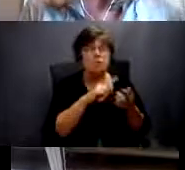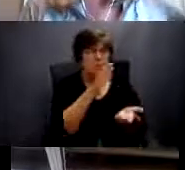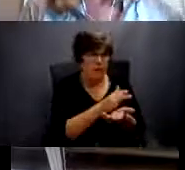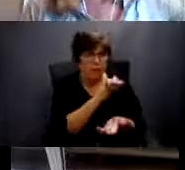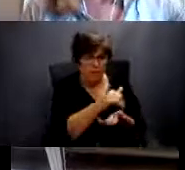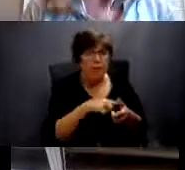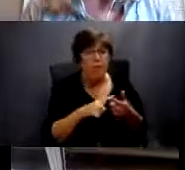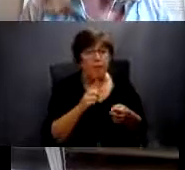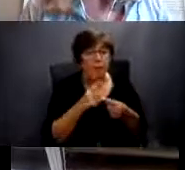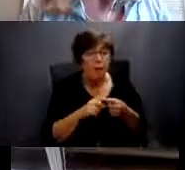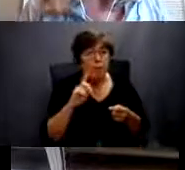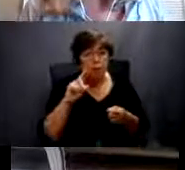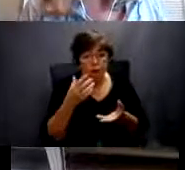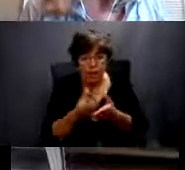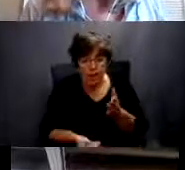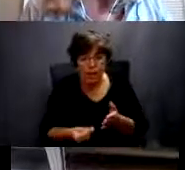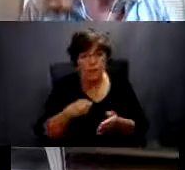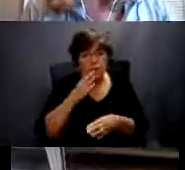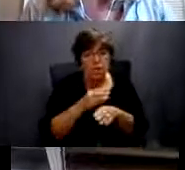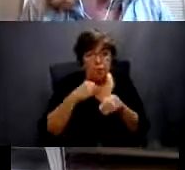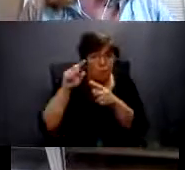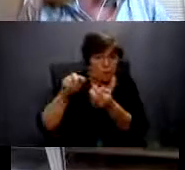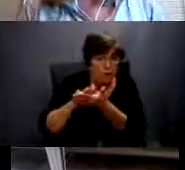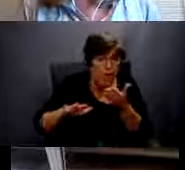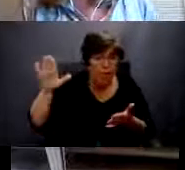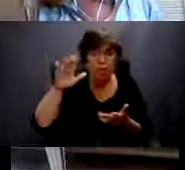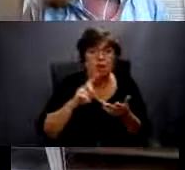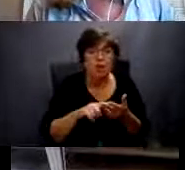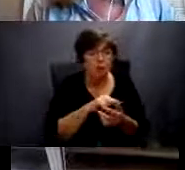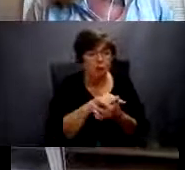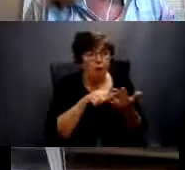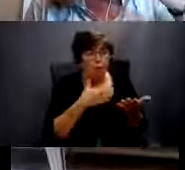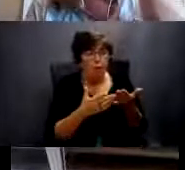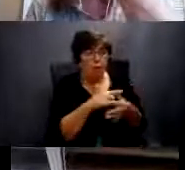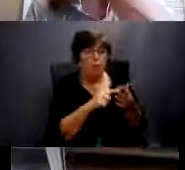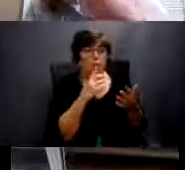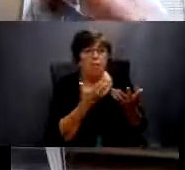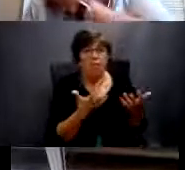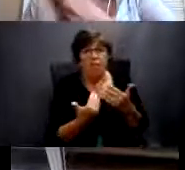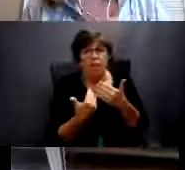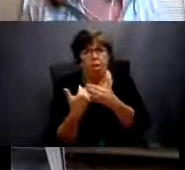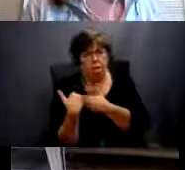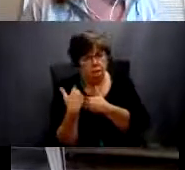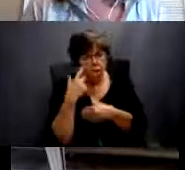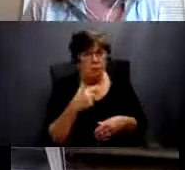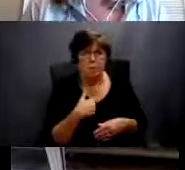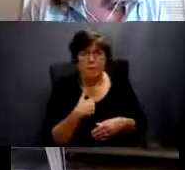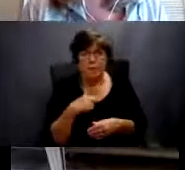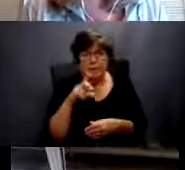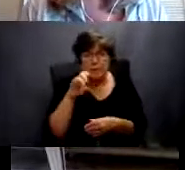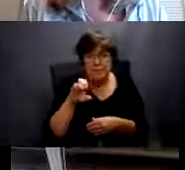dog, my daughter going away to college, was really, really heavy. And in December